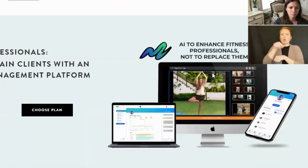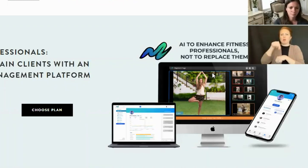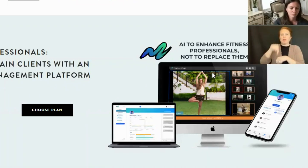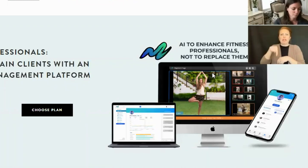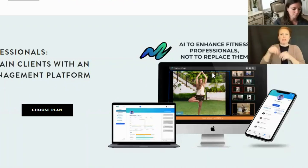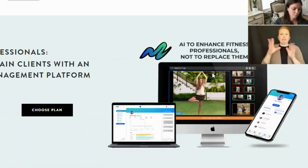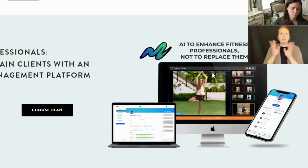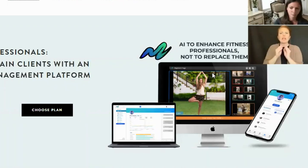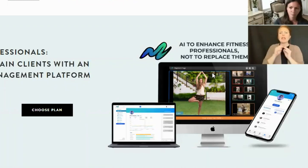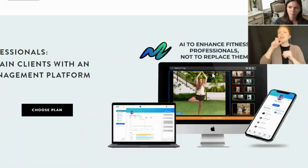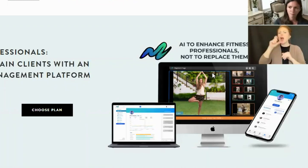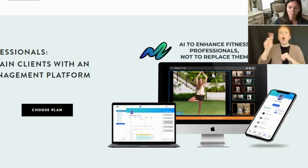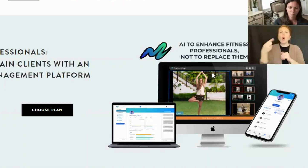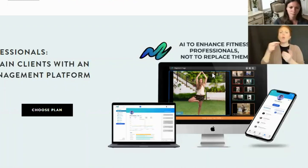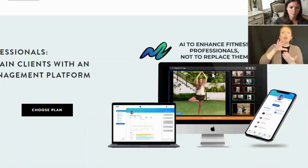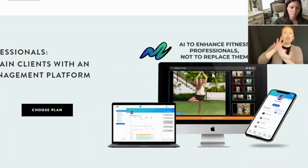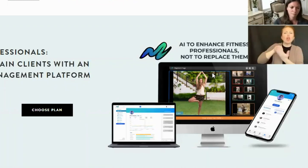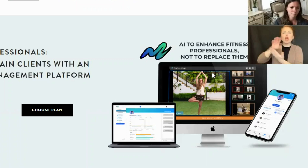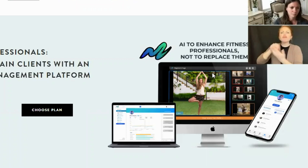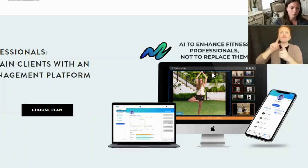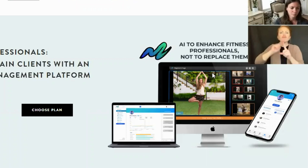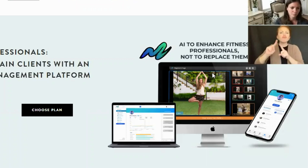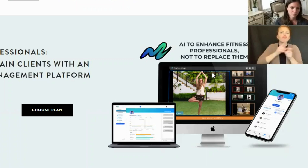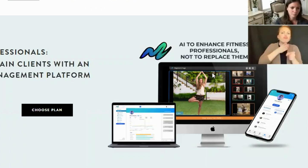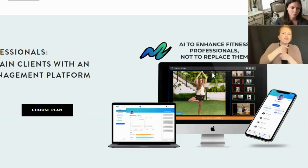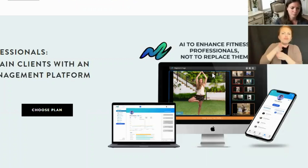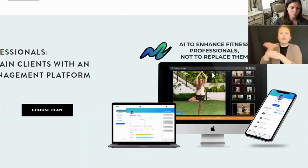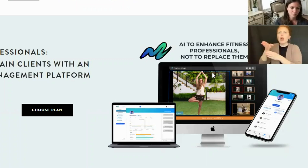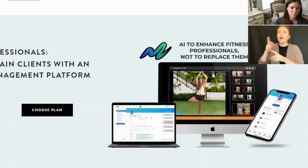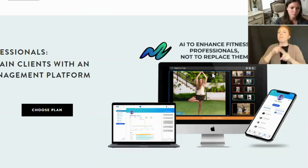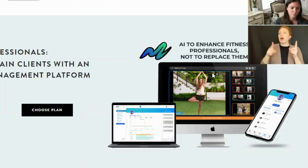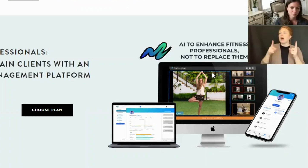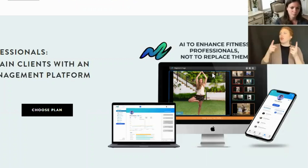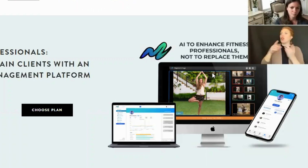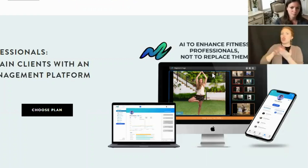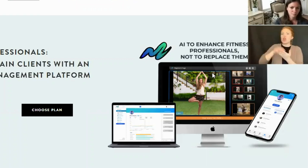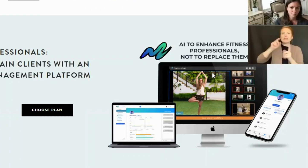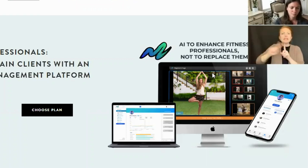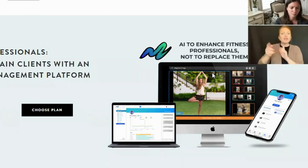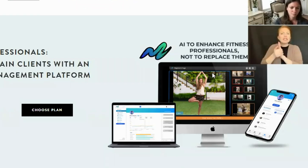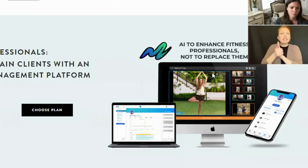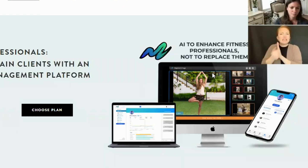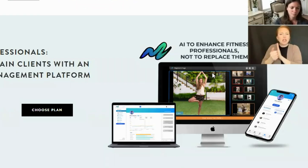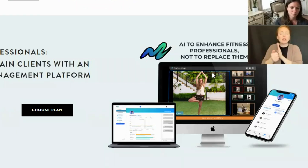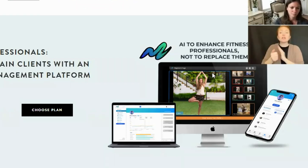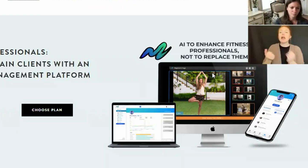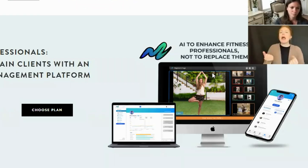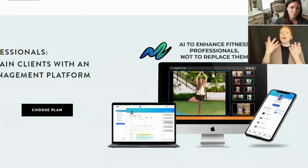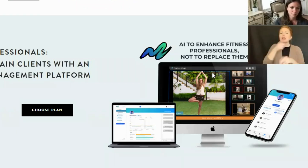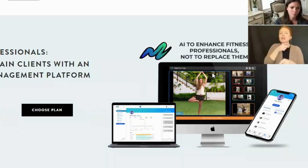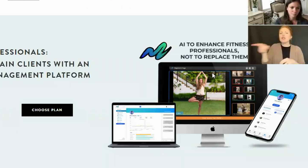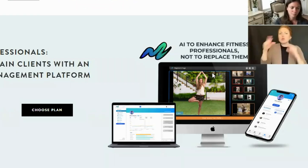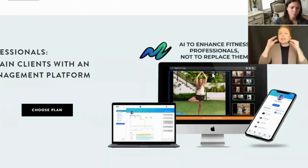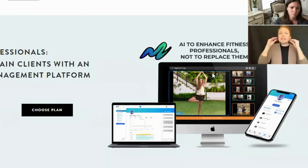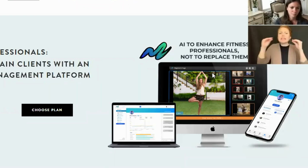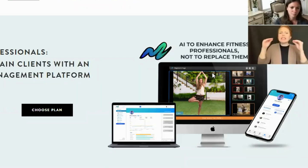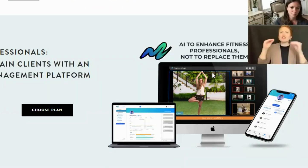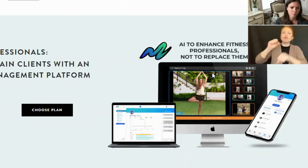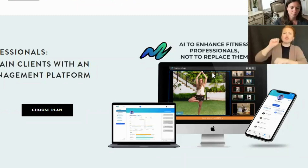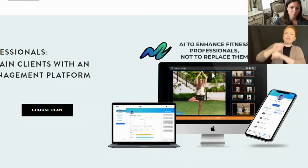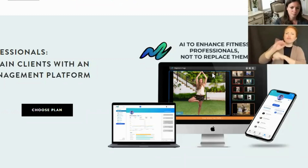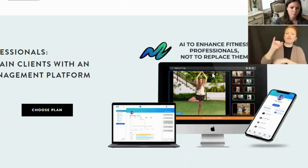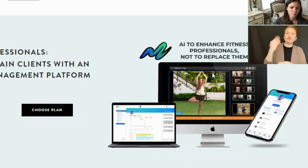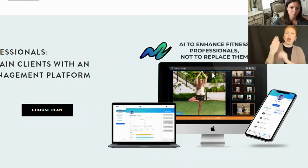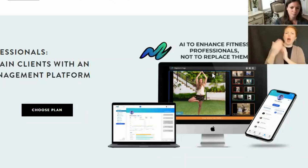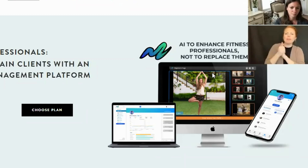about different jobs and what people do, but also to learn about employability skills. How many of you teach employability skills, college and career